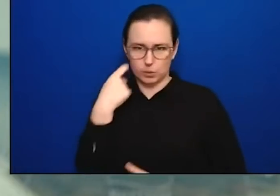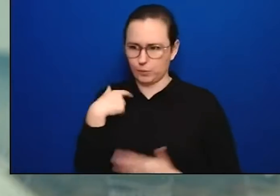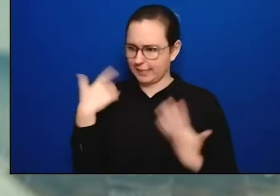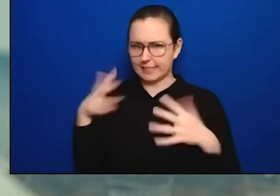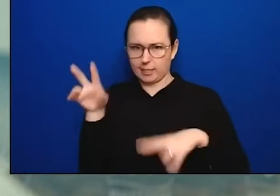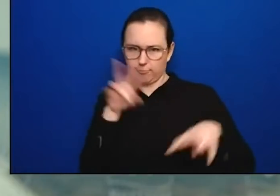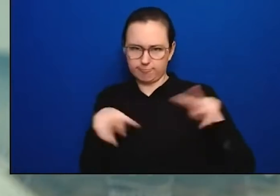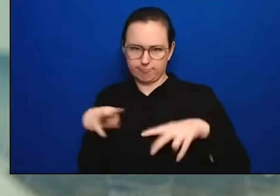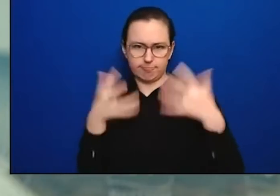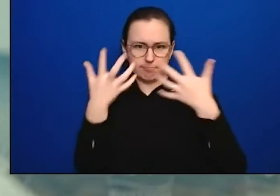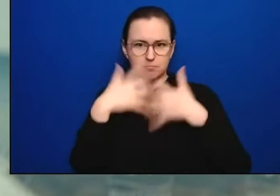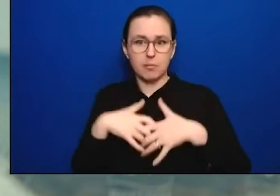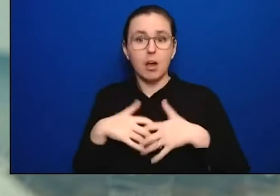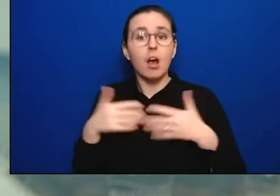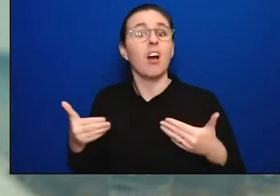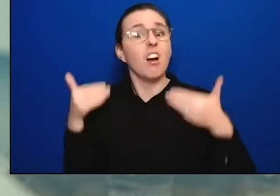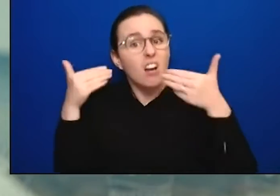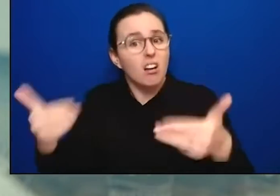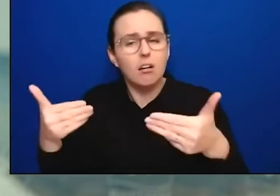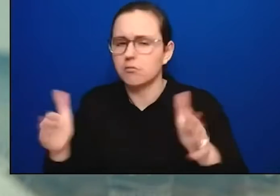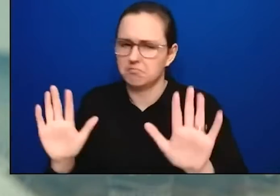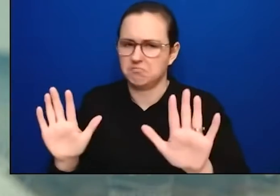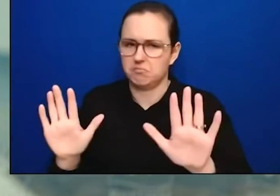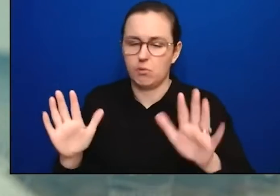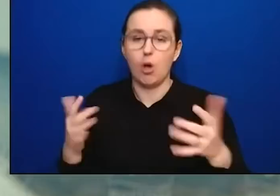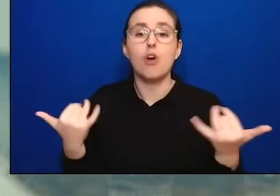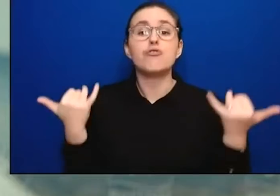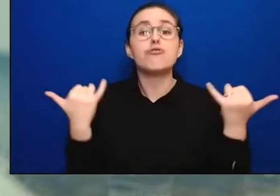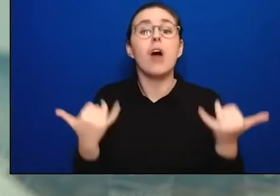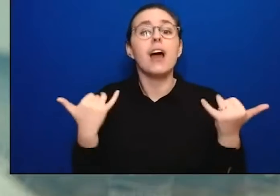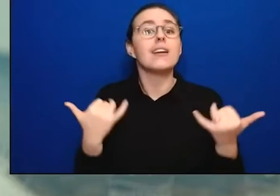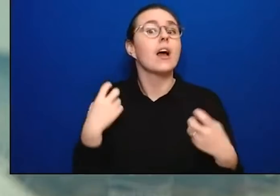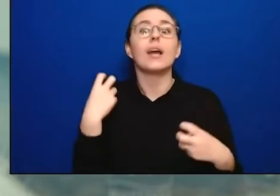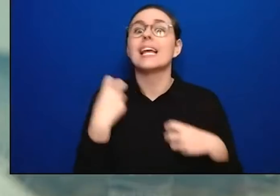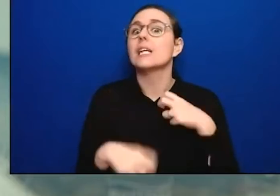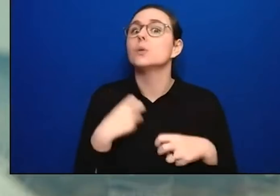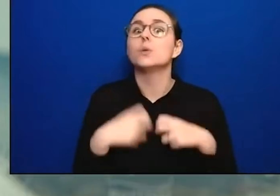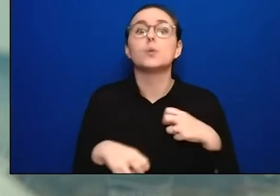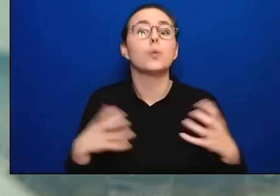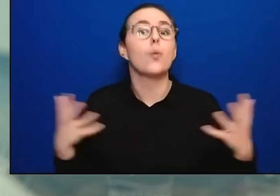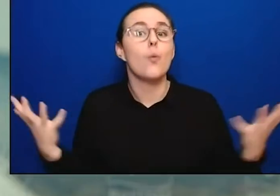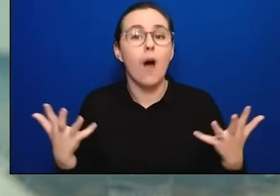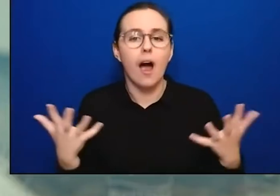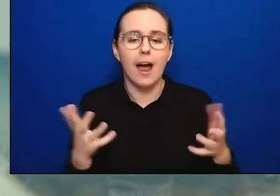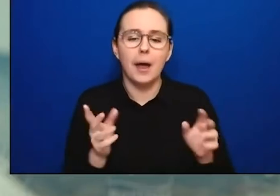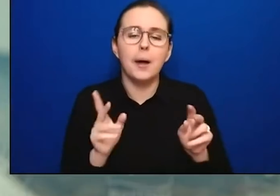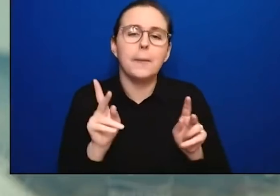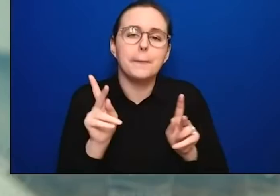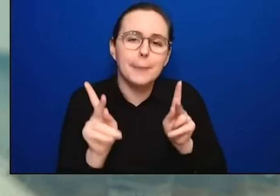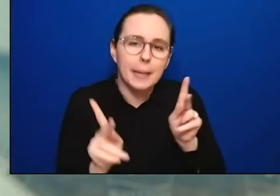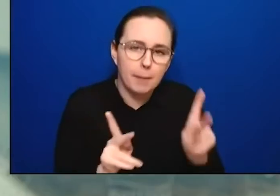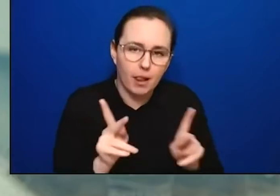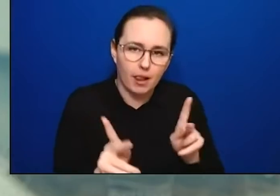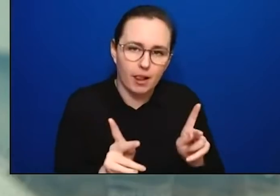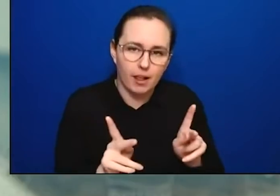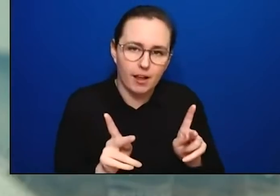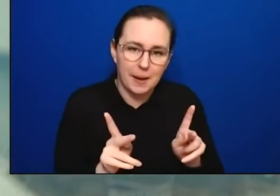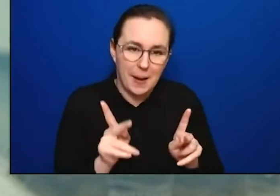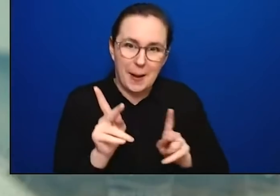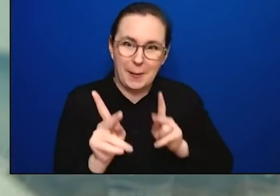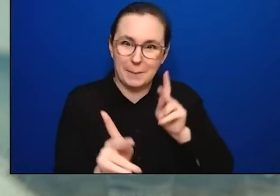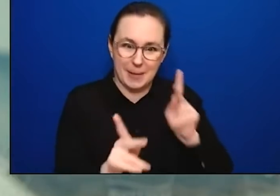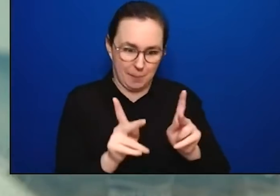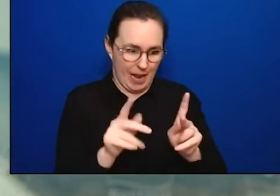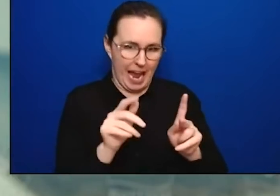again recently to ensure that that's there if required. But we are far from that. That's not the issue in our healthcare system right now. The